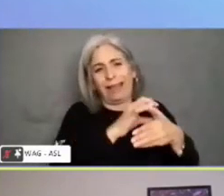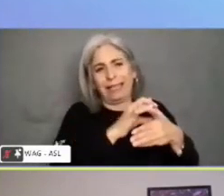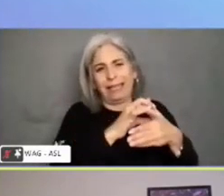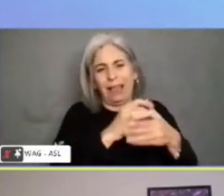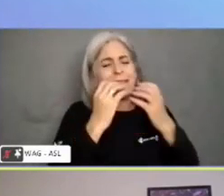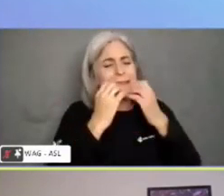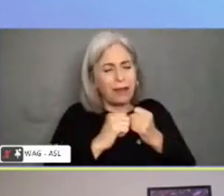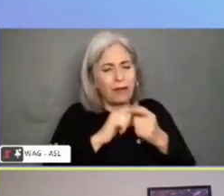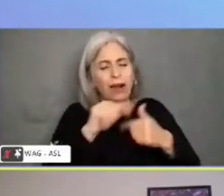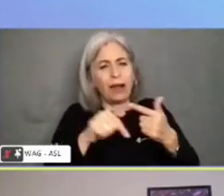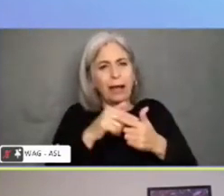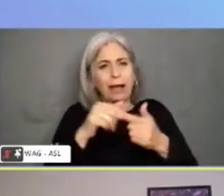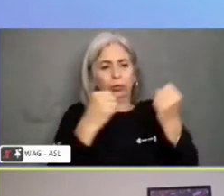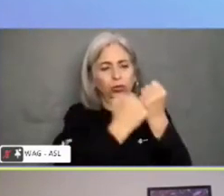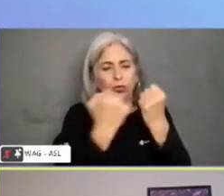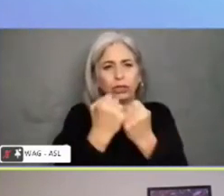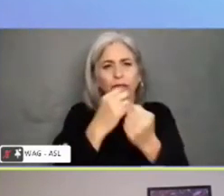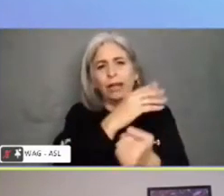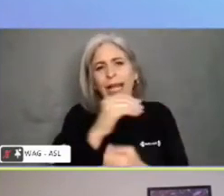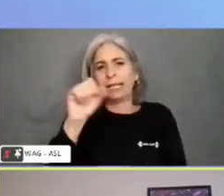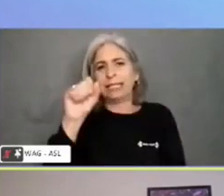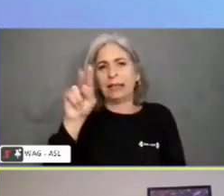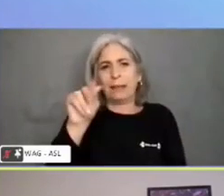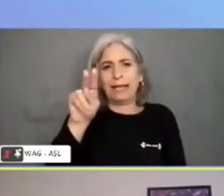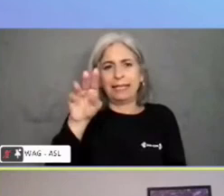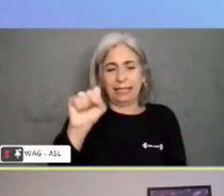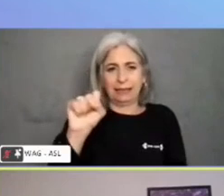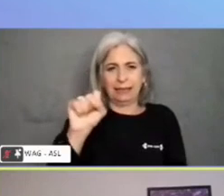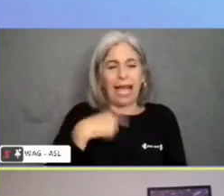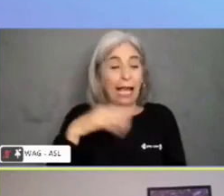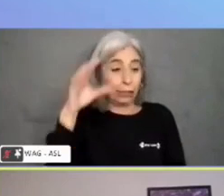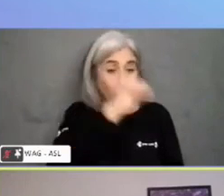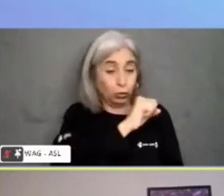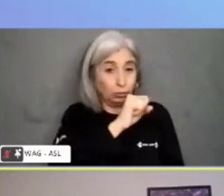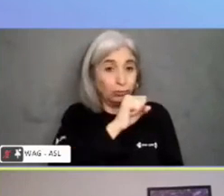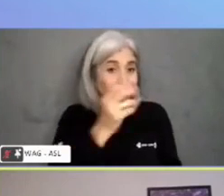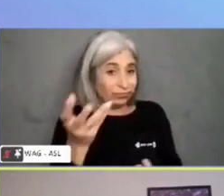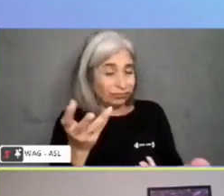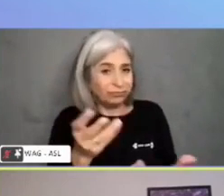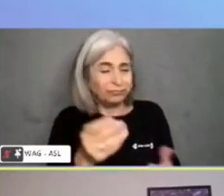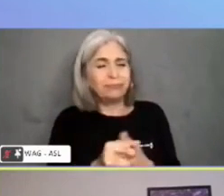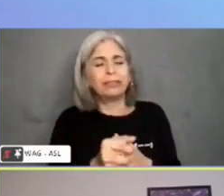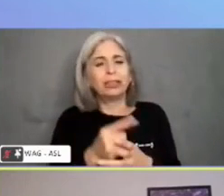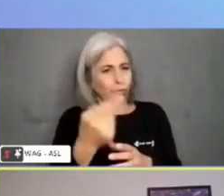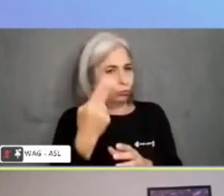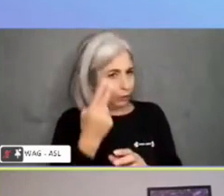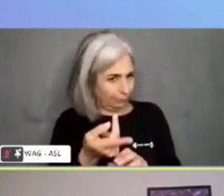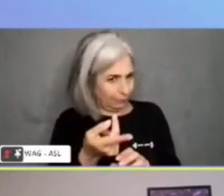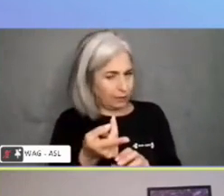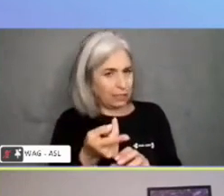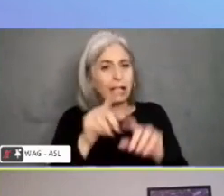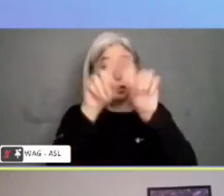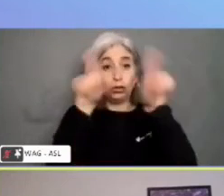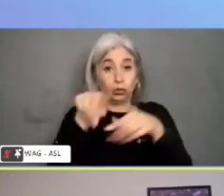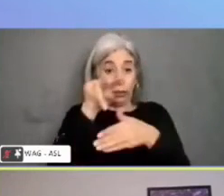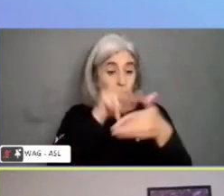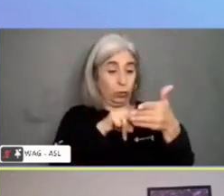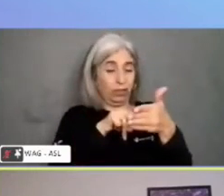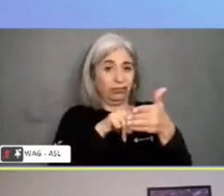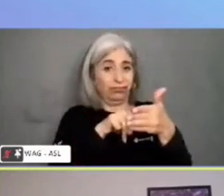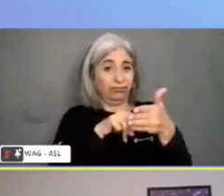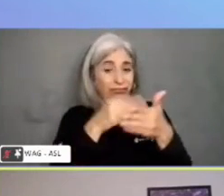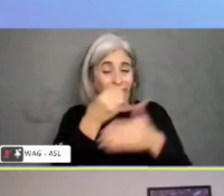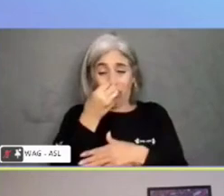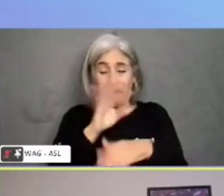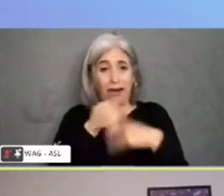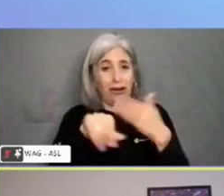They care about structure. And so I had assumed, as we'll see naively, that screen readers don't care about